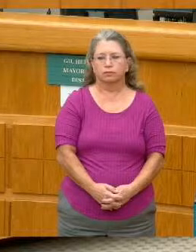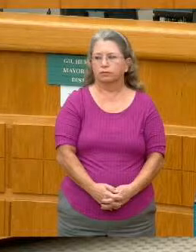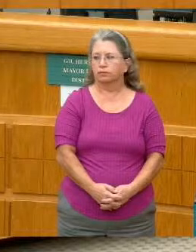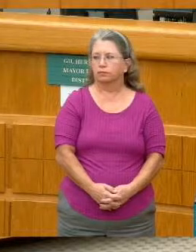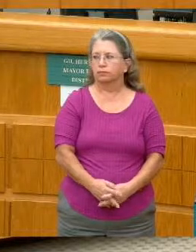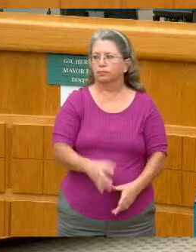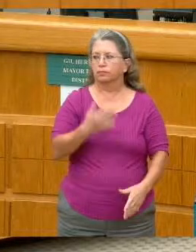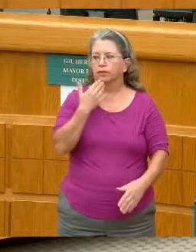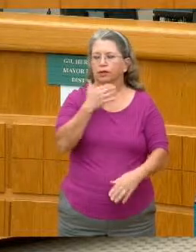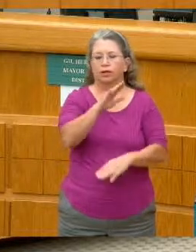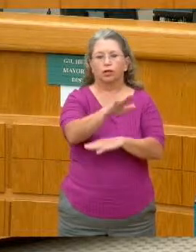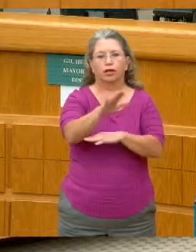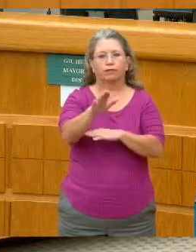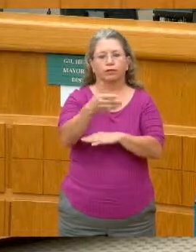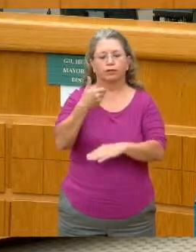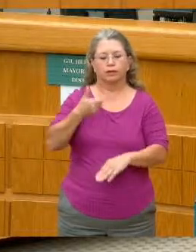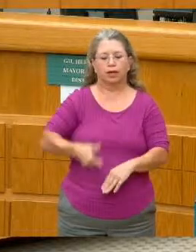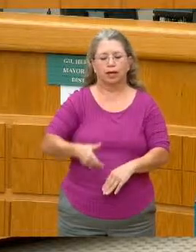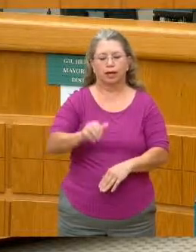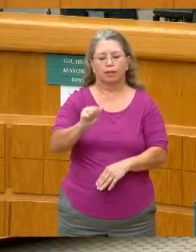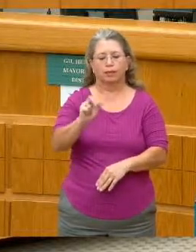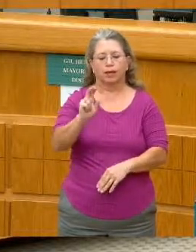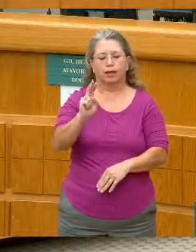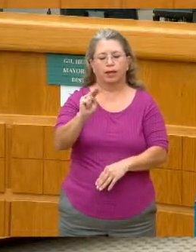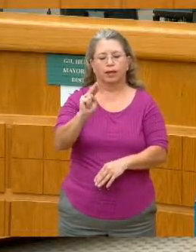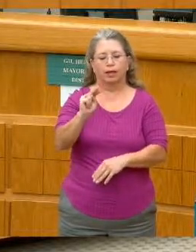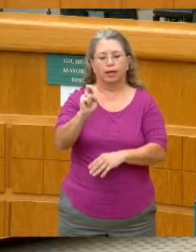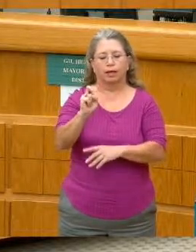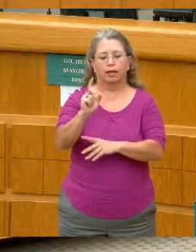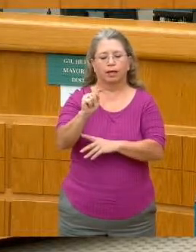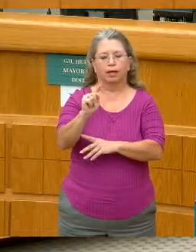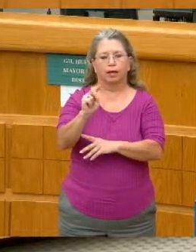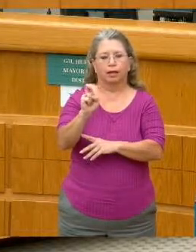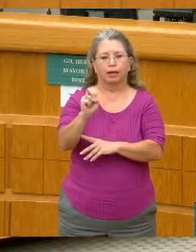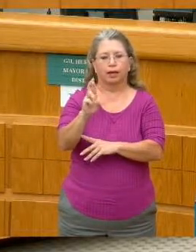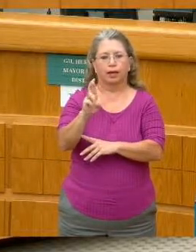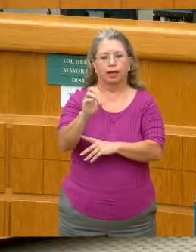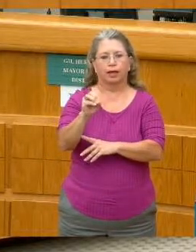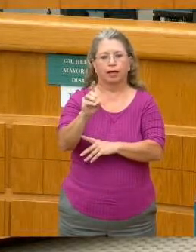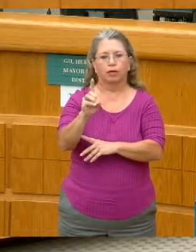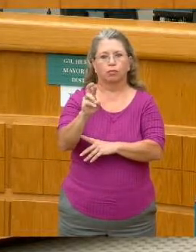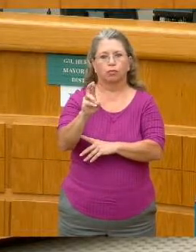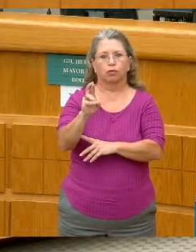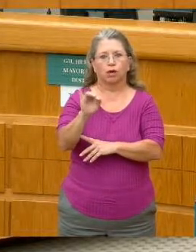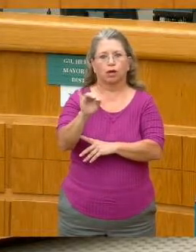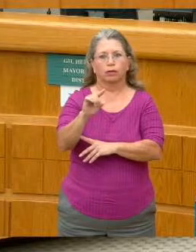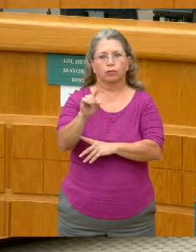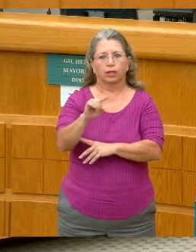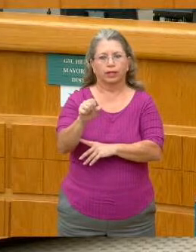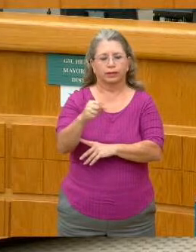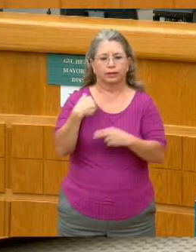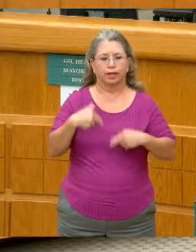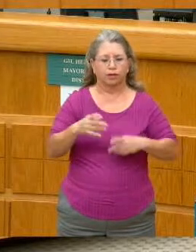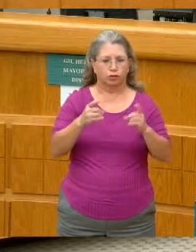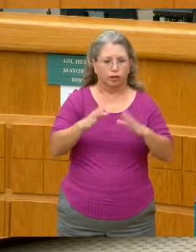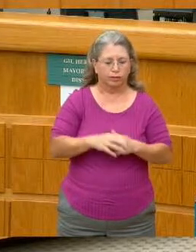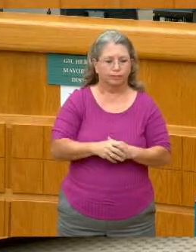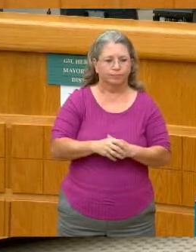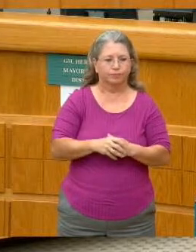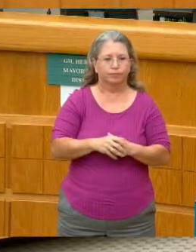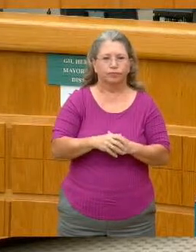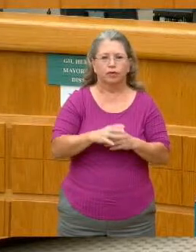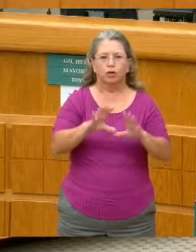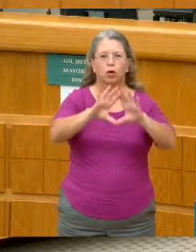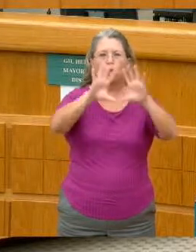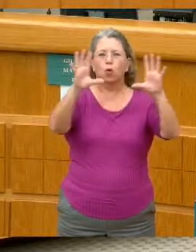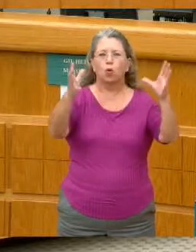Good afternoon. Annette Rodriguez, Health Director. Worldwide, national, state, and local